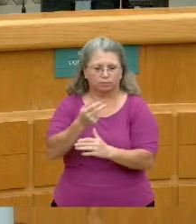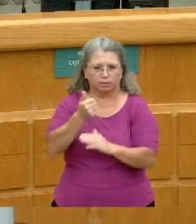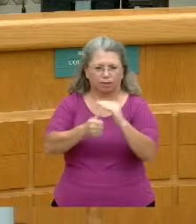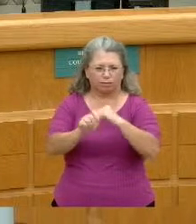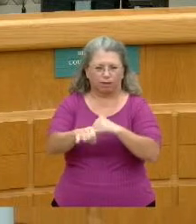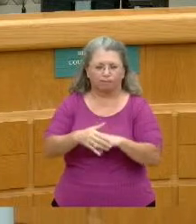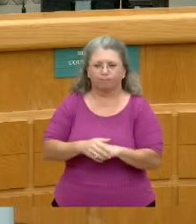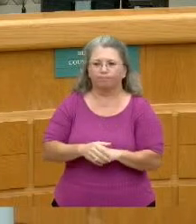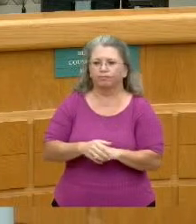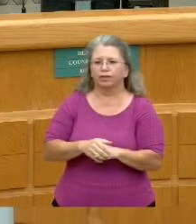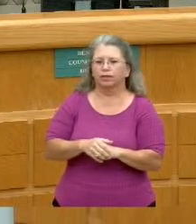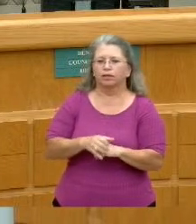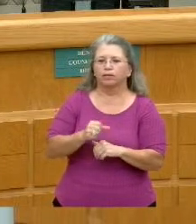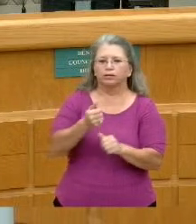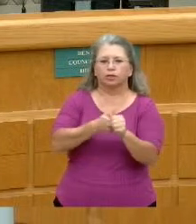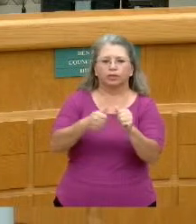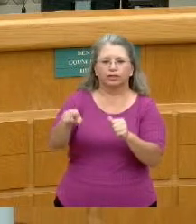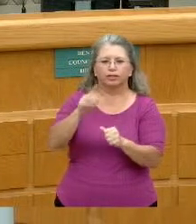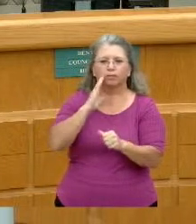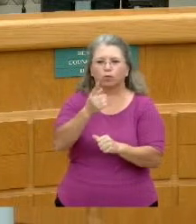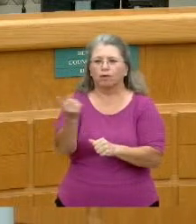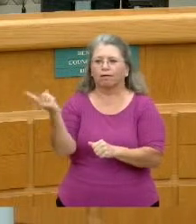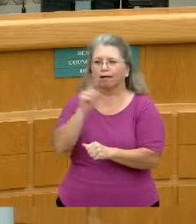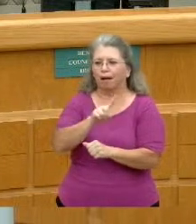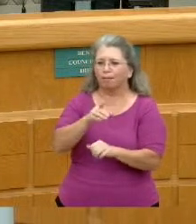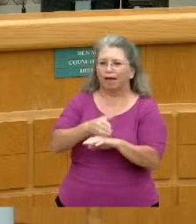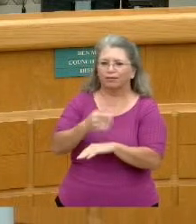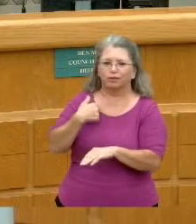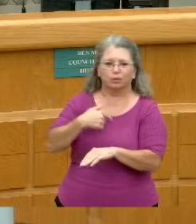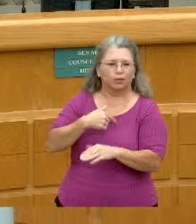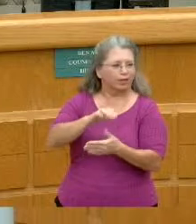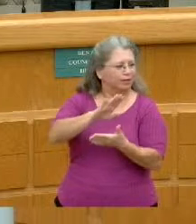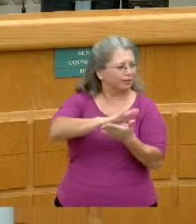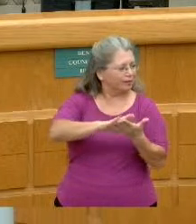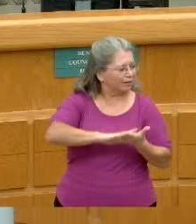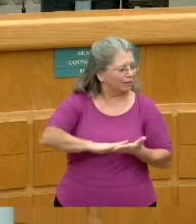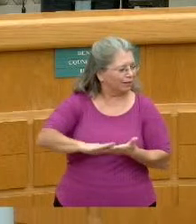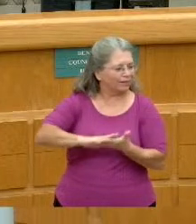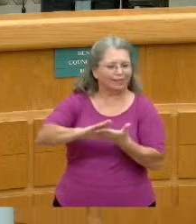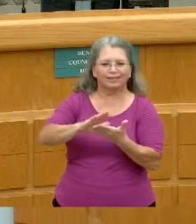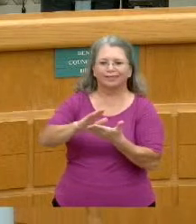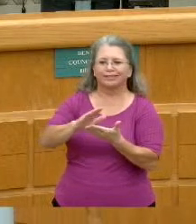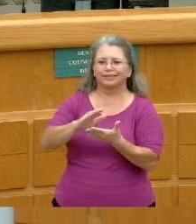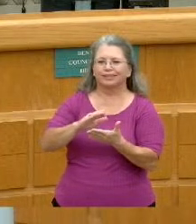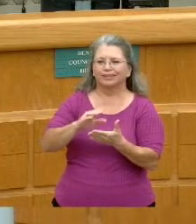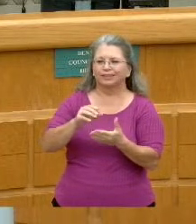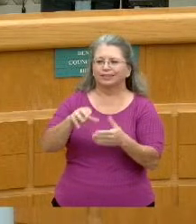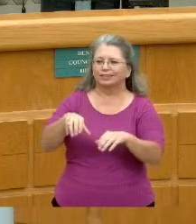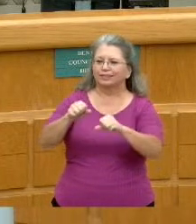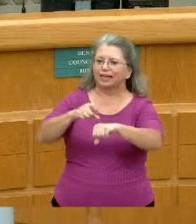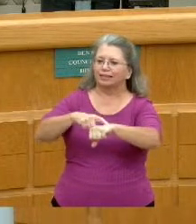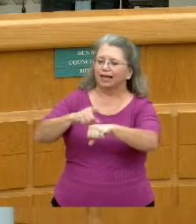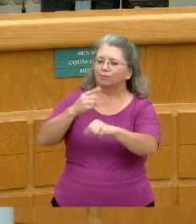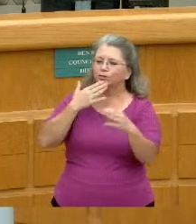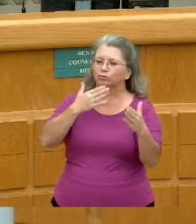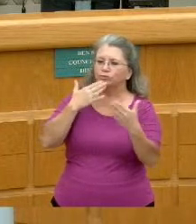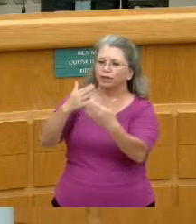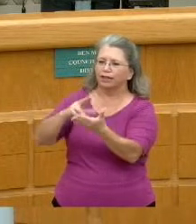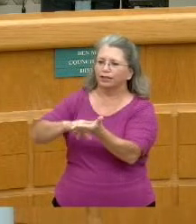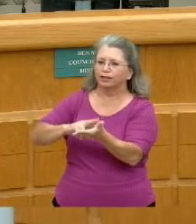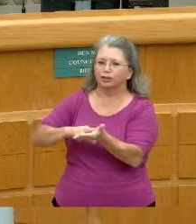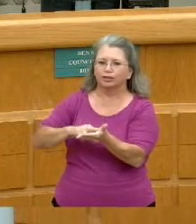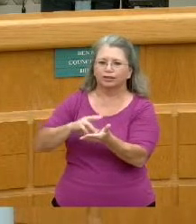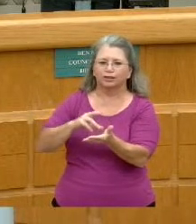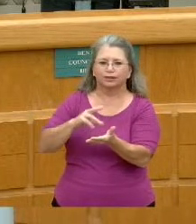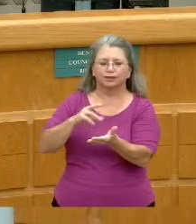come to this podium after we wipe it down and just spend a few minutes and to thank our nurses that work for them and then in general in the